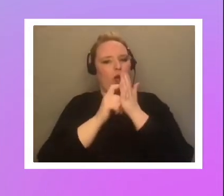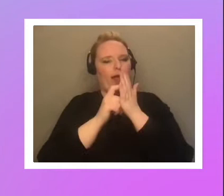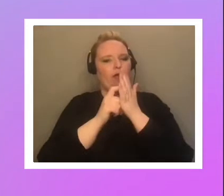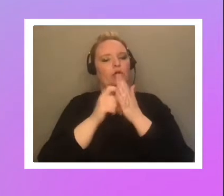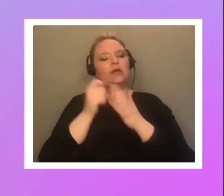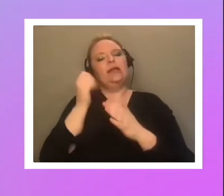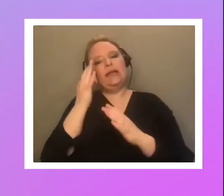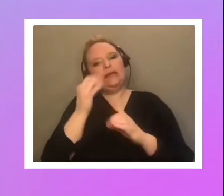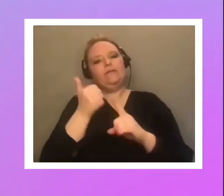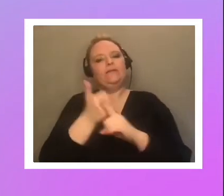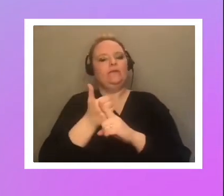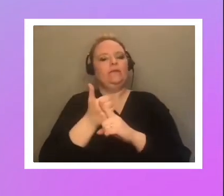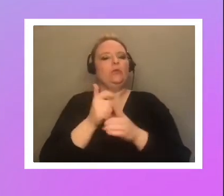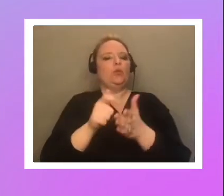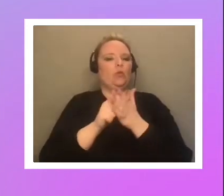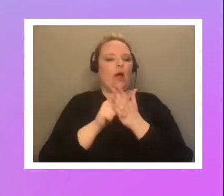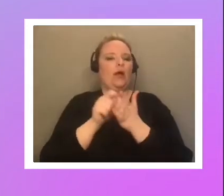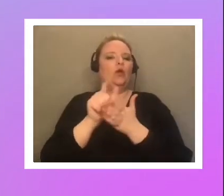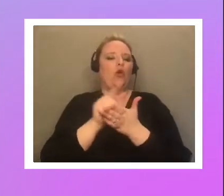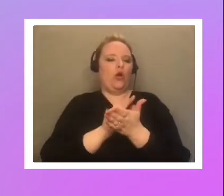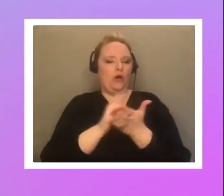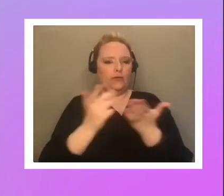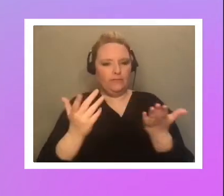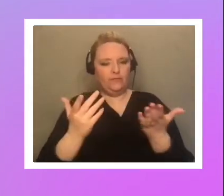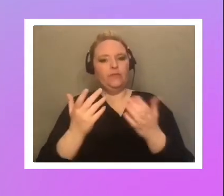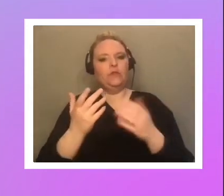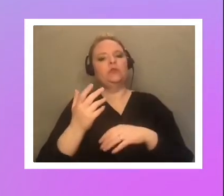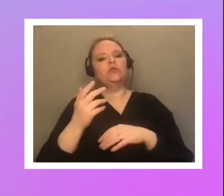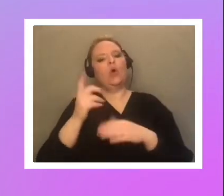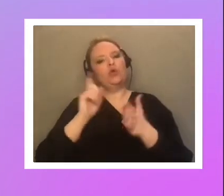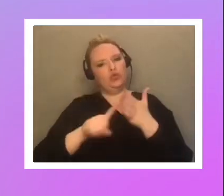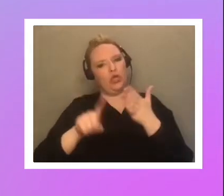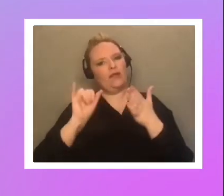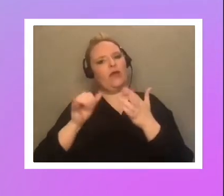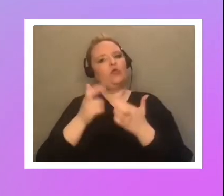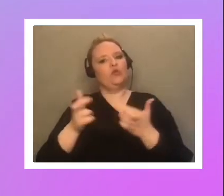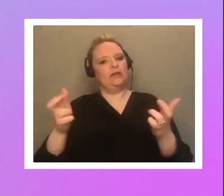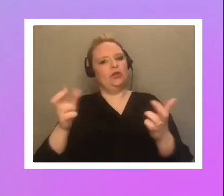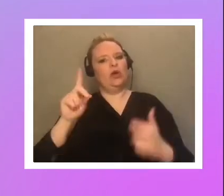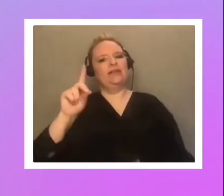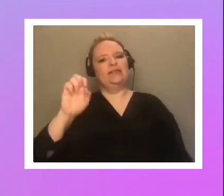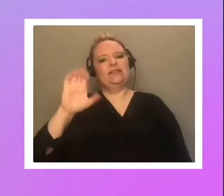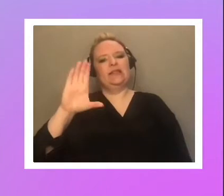have those laws. So see that resource in the deck.